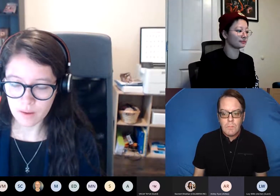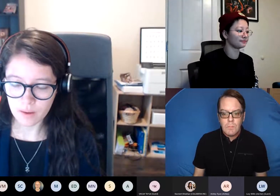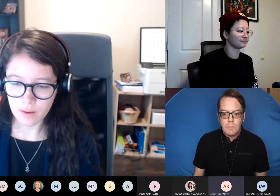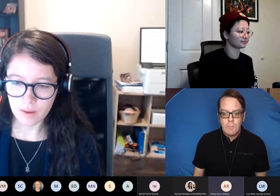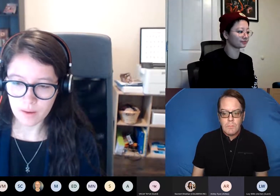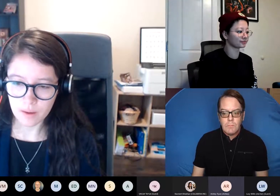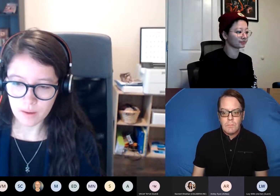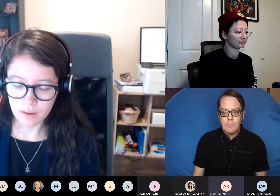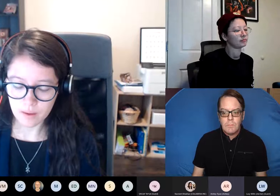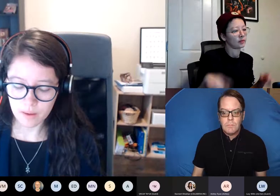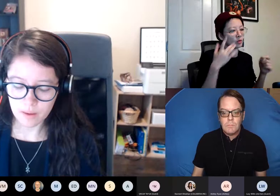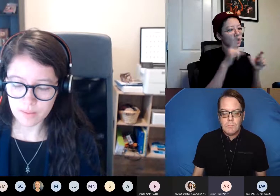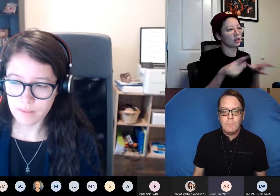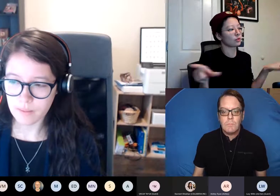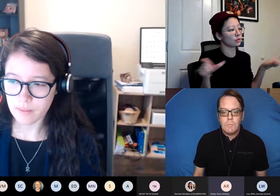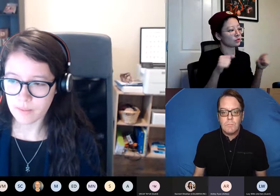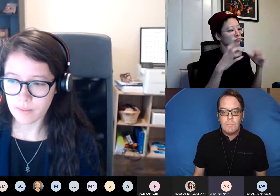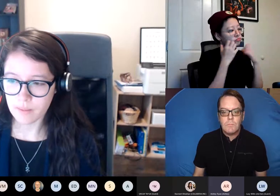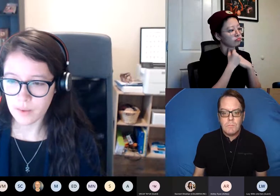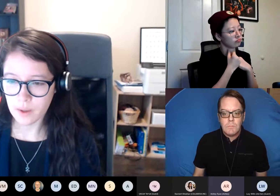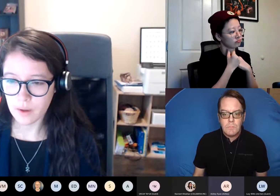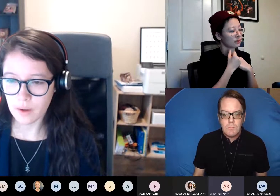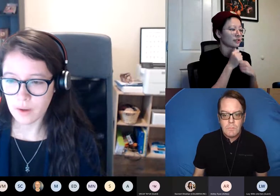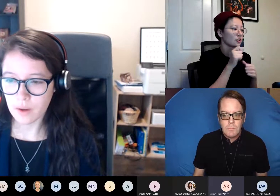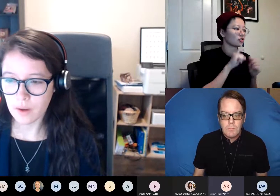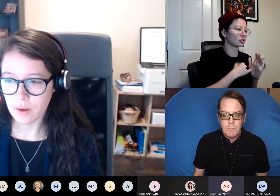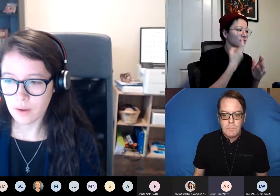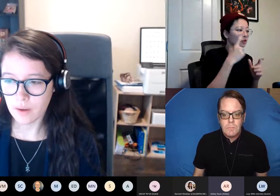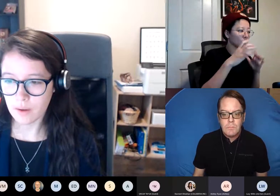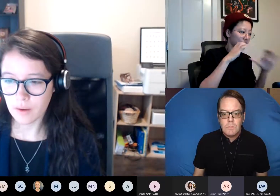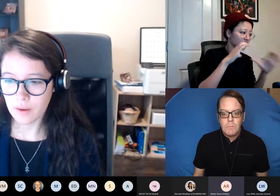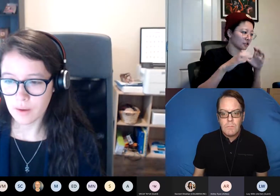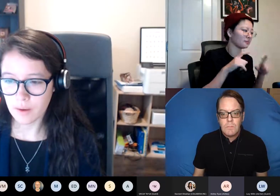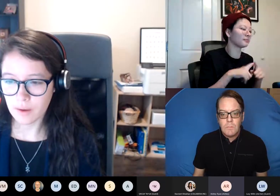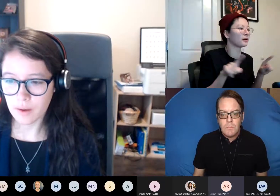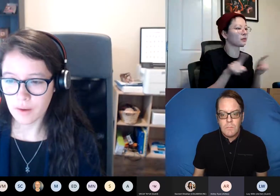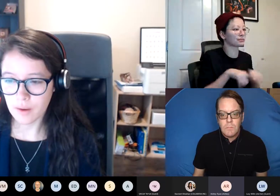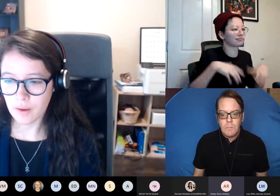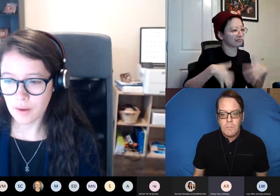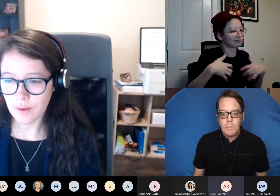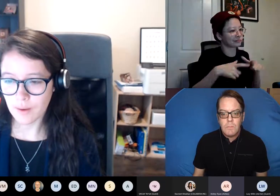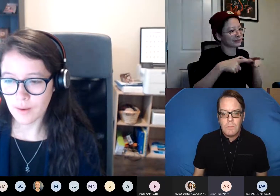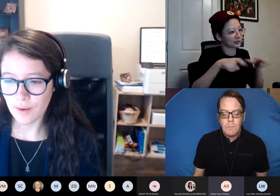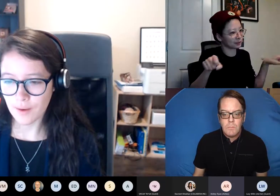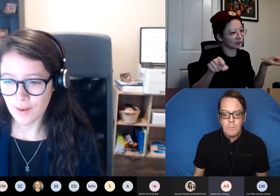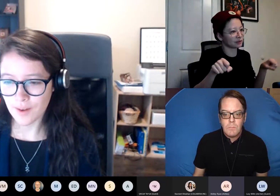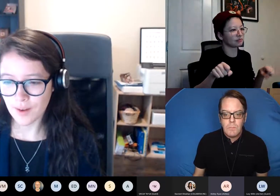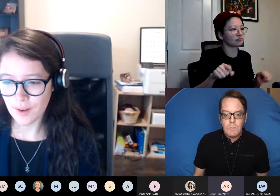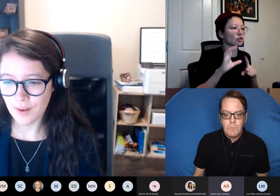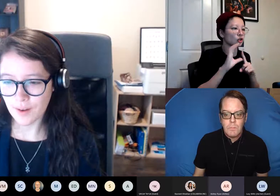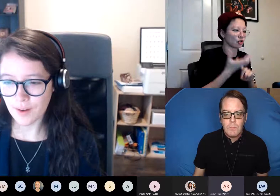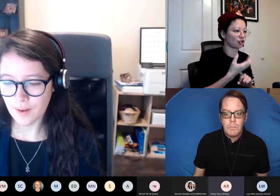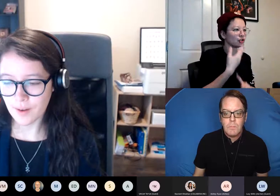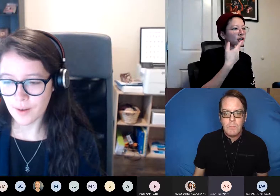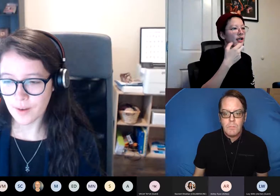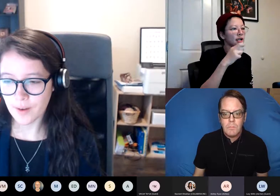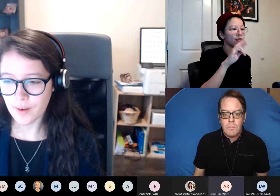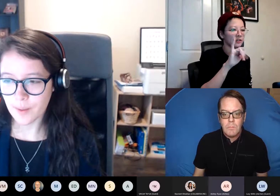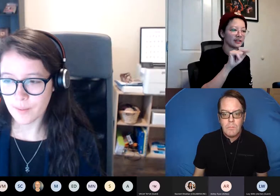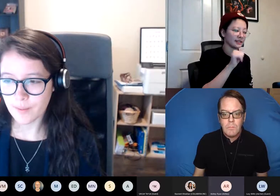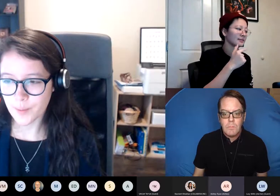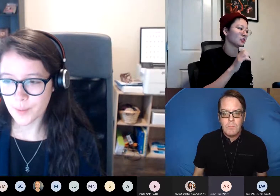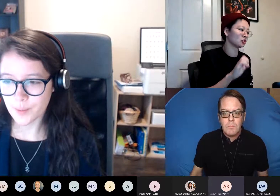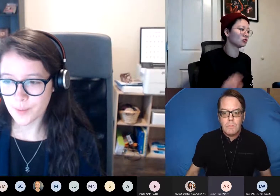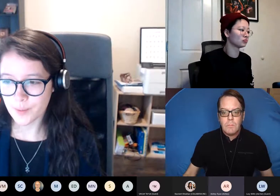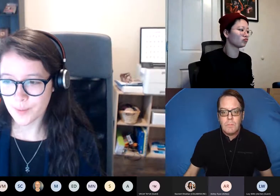may more often than not even have the same experiences. And that's why the language is so valued. It's not just a method of communication,